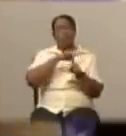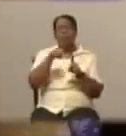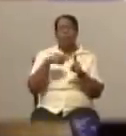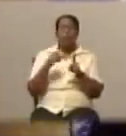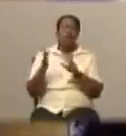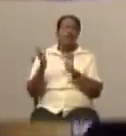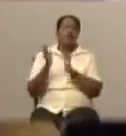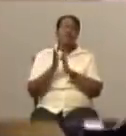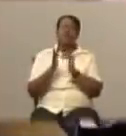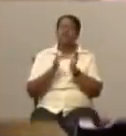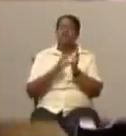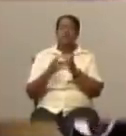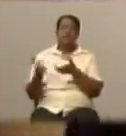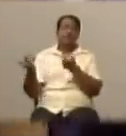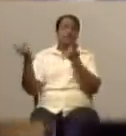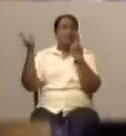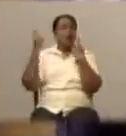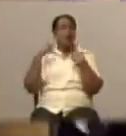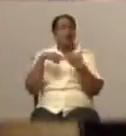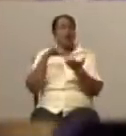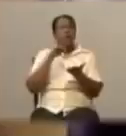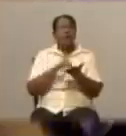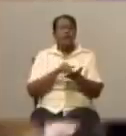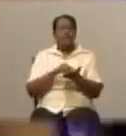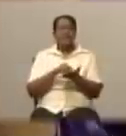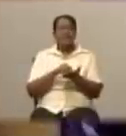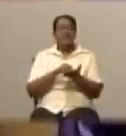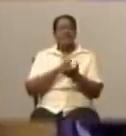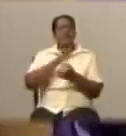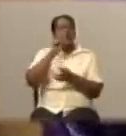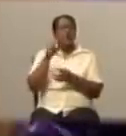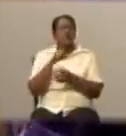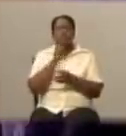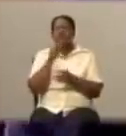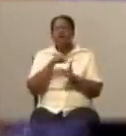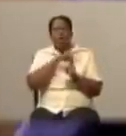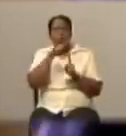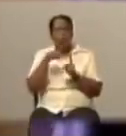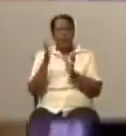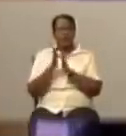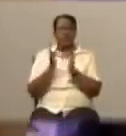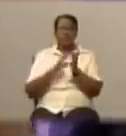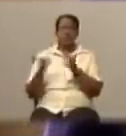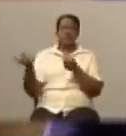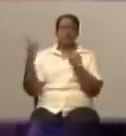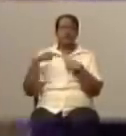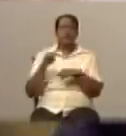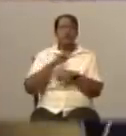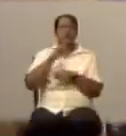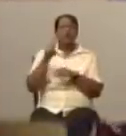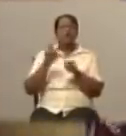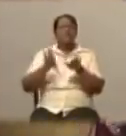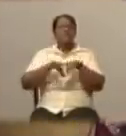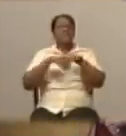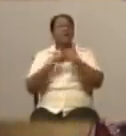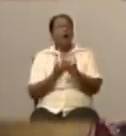happened. The question is not when. My brothers and sisters, the question is